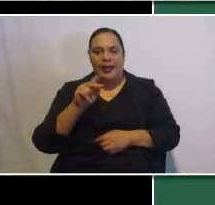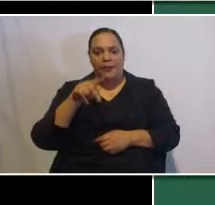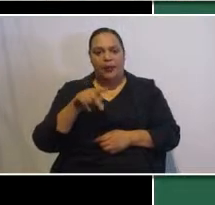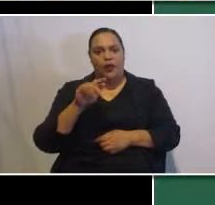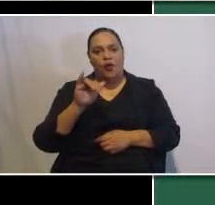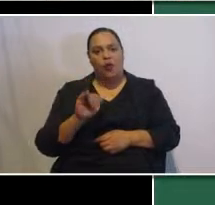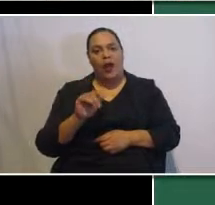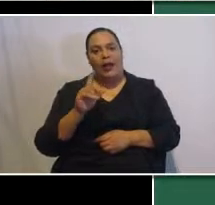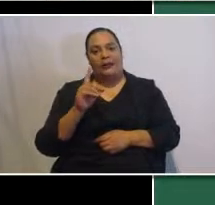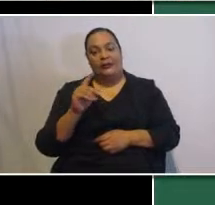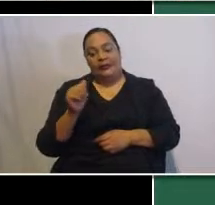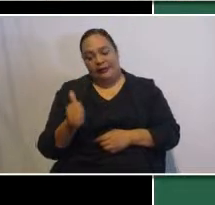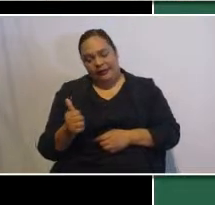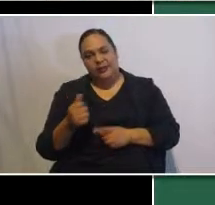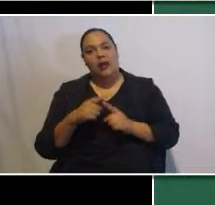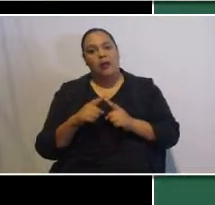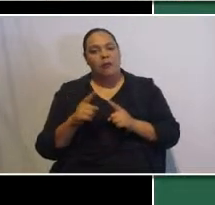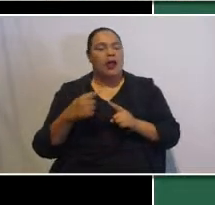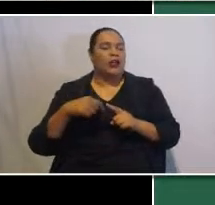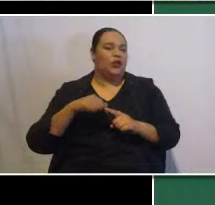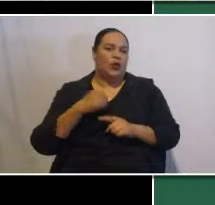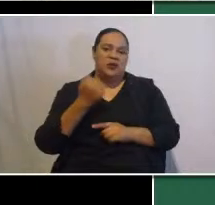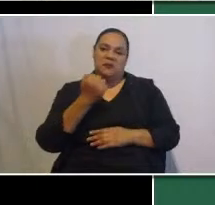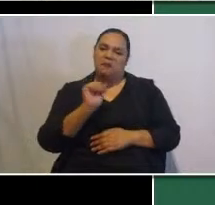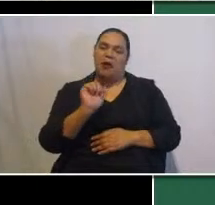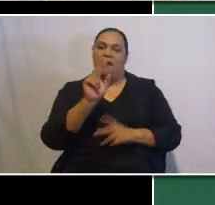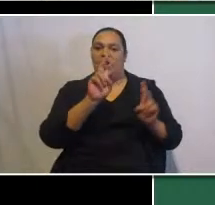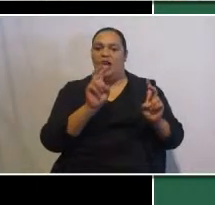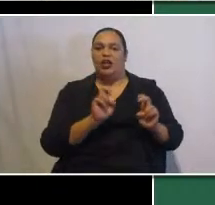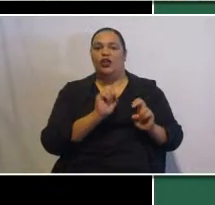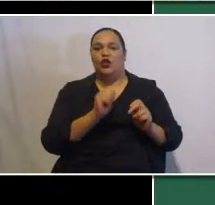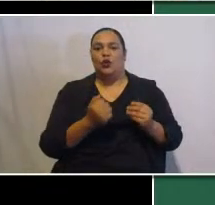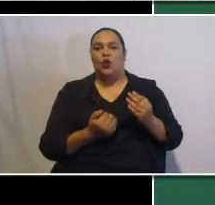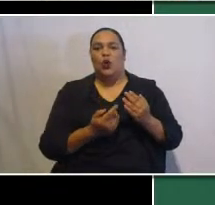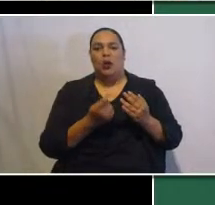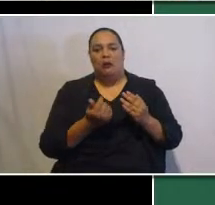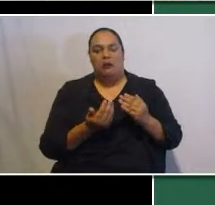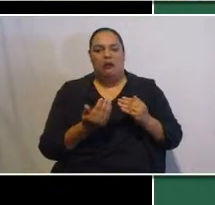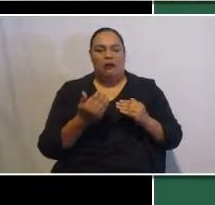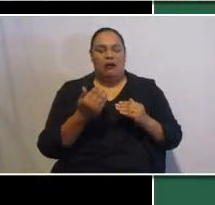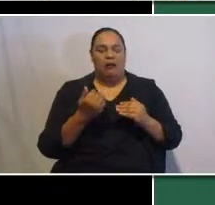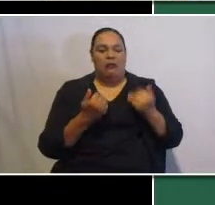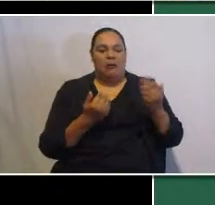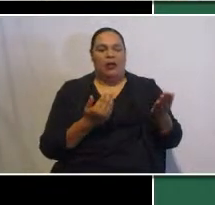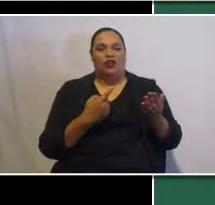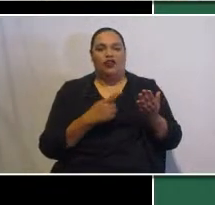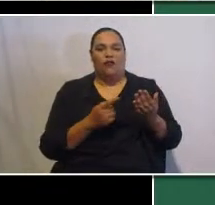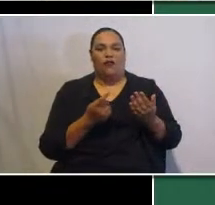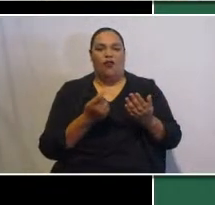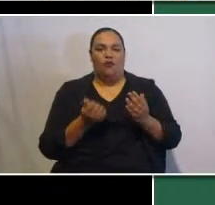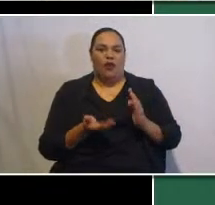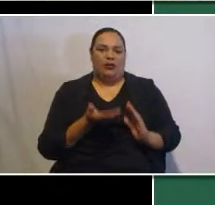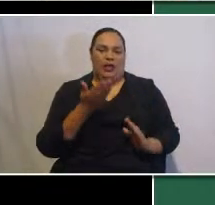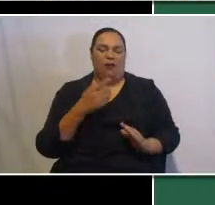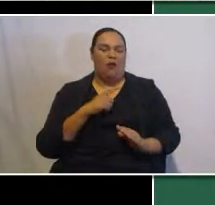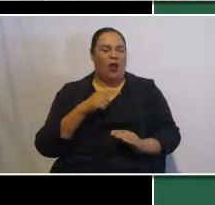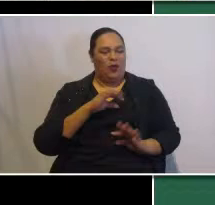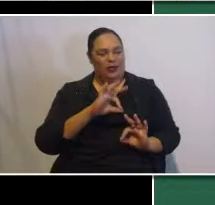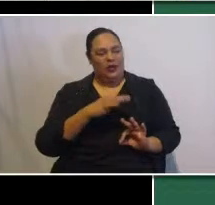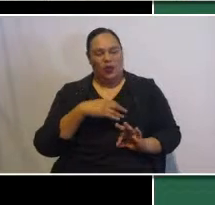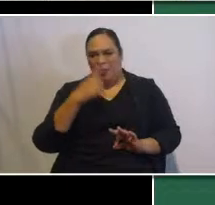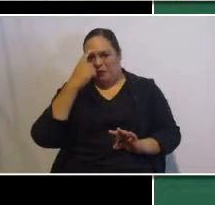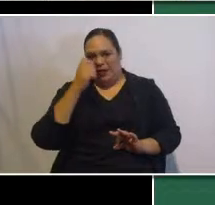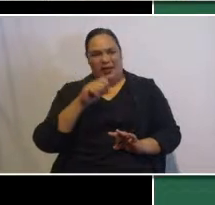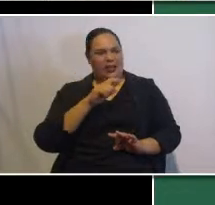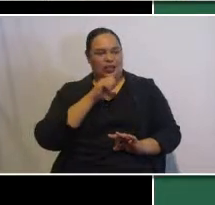MYPD6, and we basically reject ESCOM's latest tariff application as we believe that it's not being